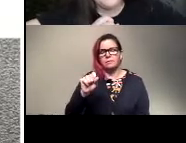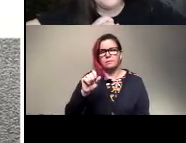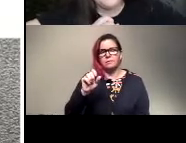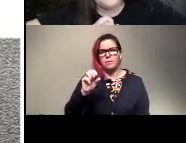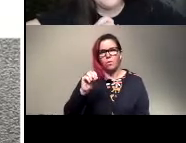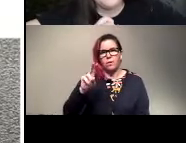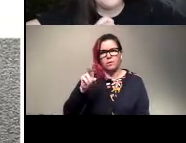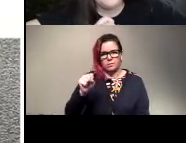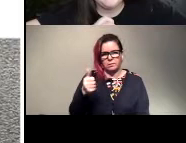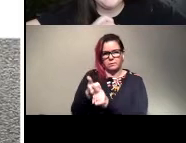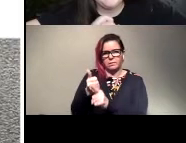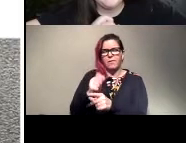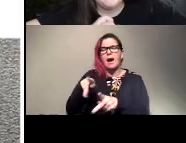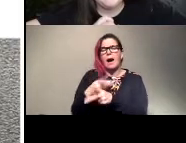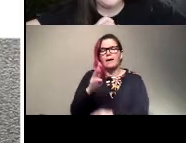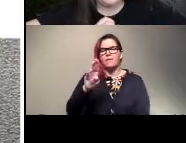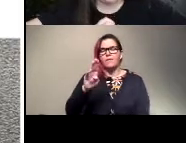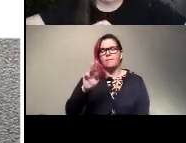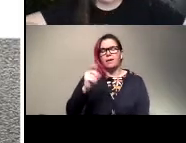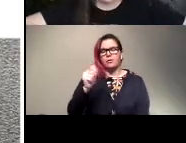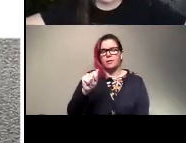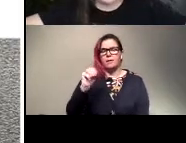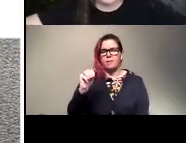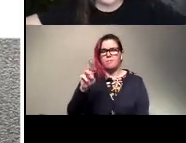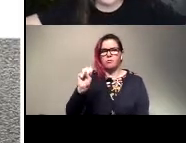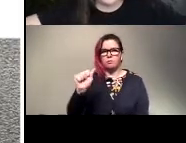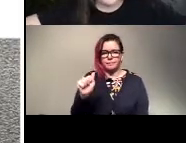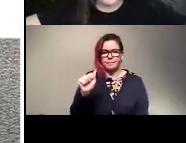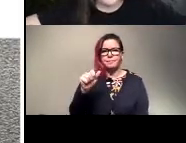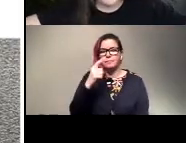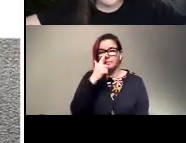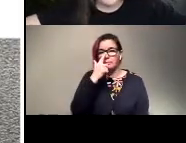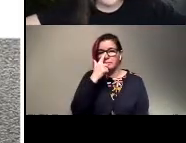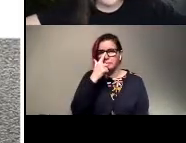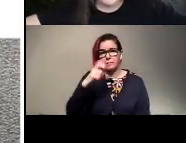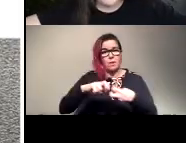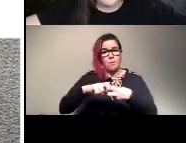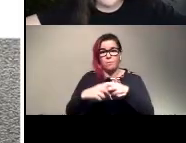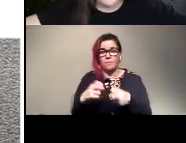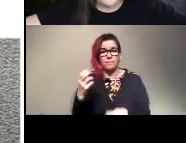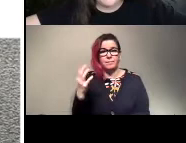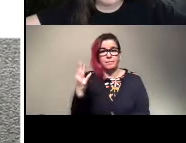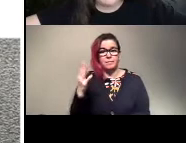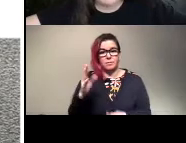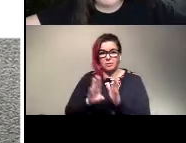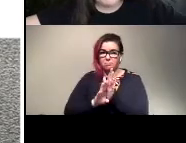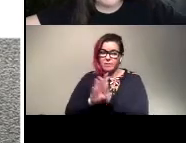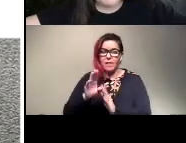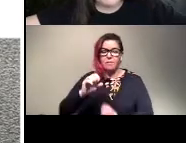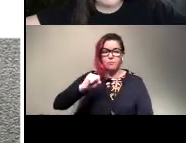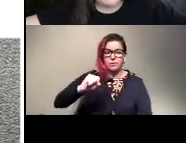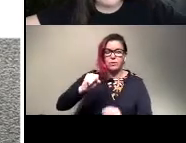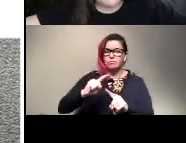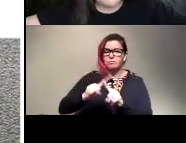is the type of bacteria. And it's been a problem because it has developed resistance to a number